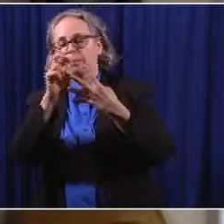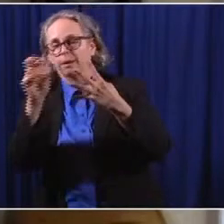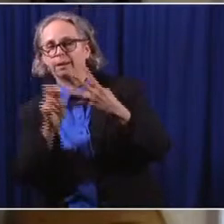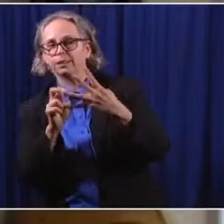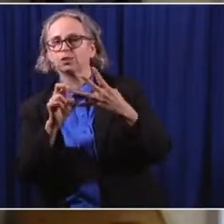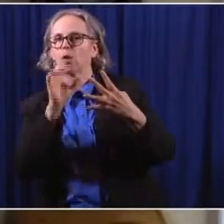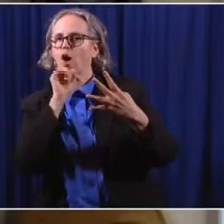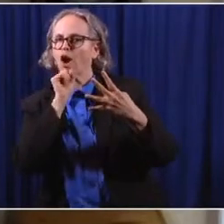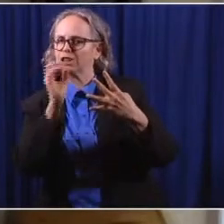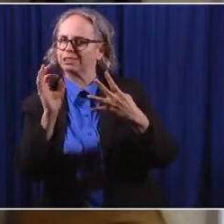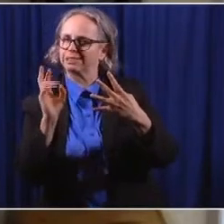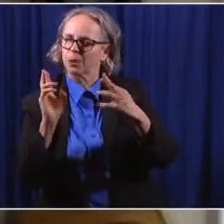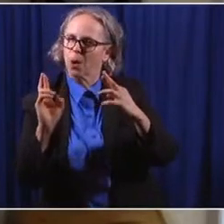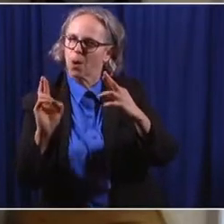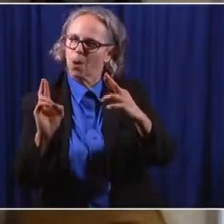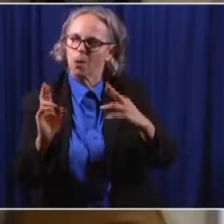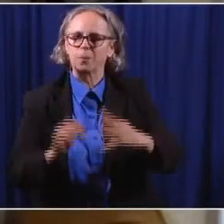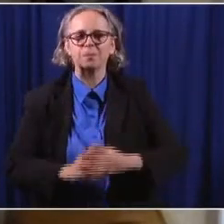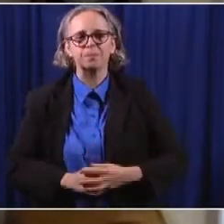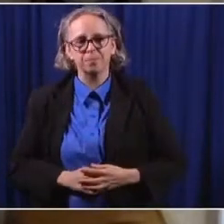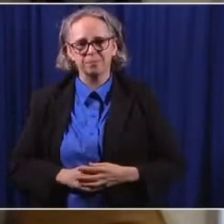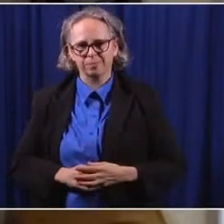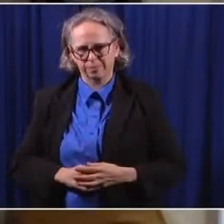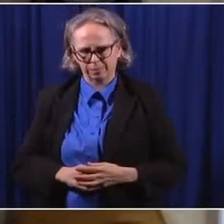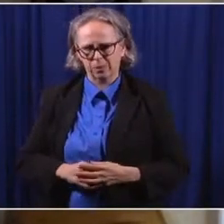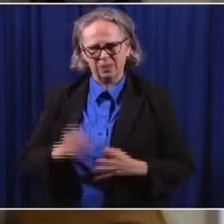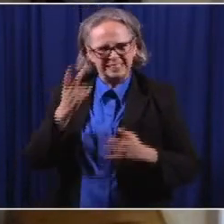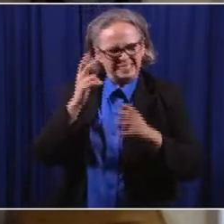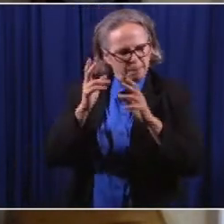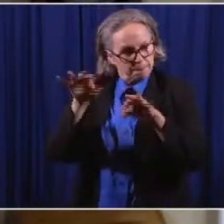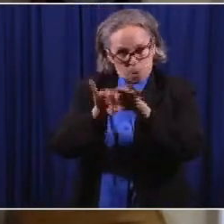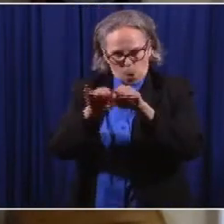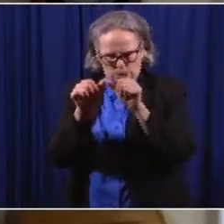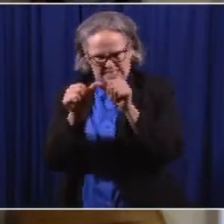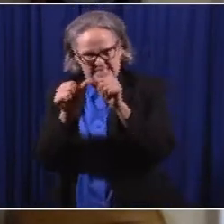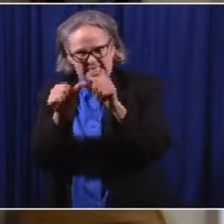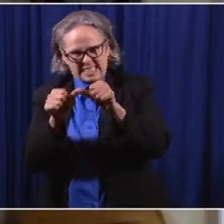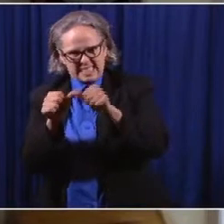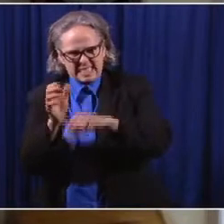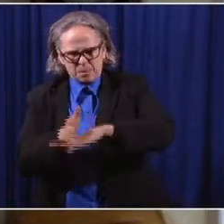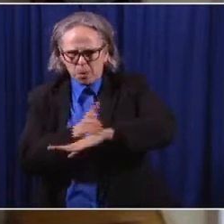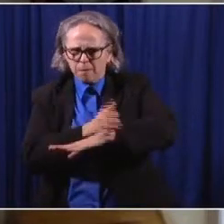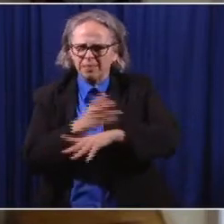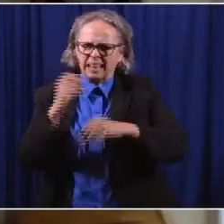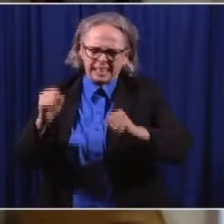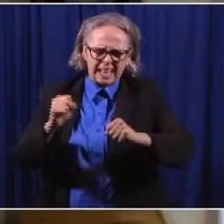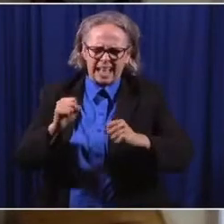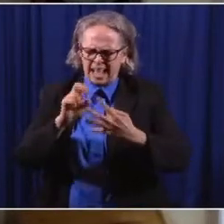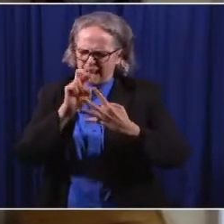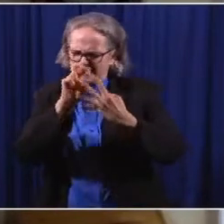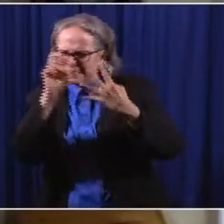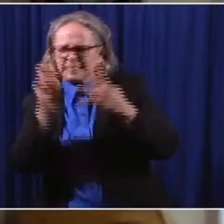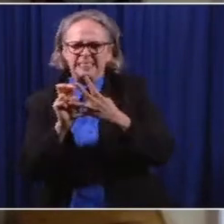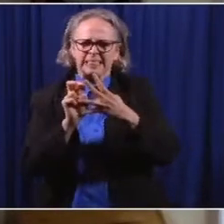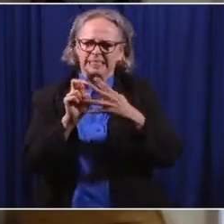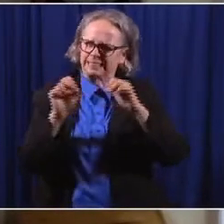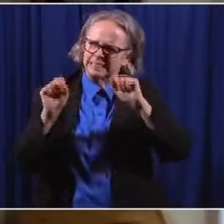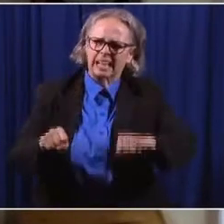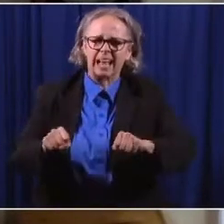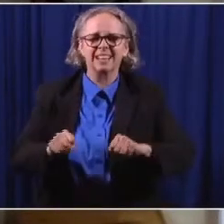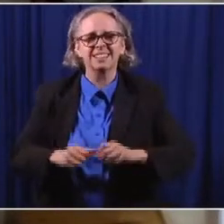important part, they're moving in the right direction, and we hope that Preble can get that below 100 and move off the